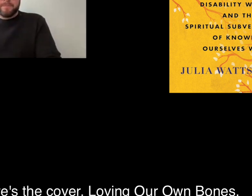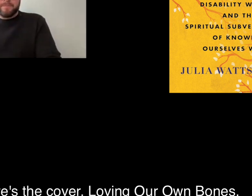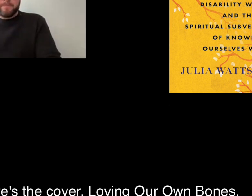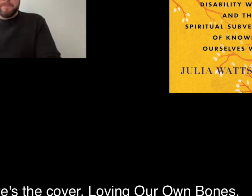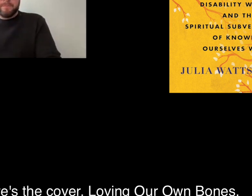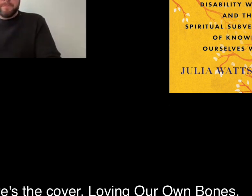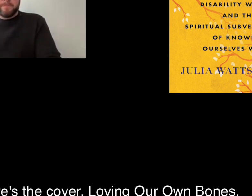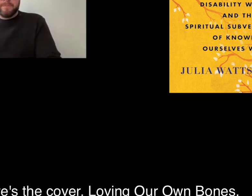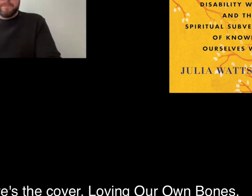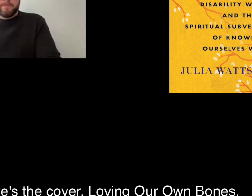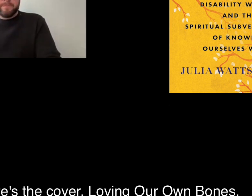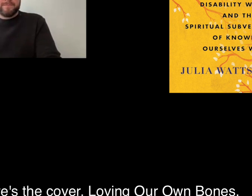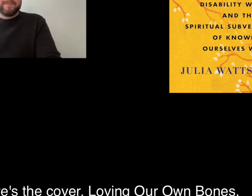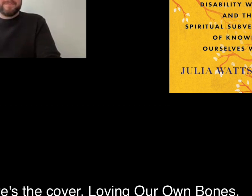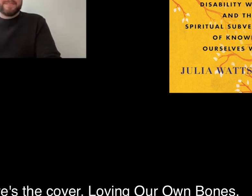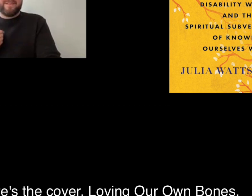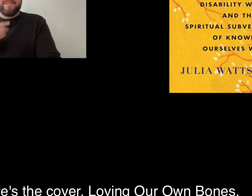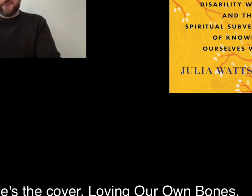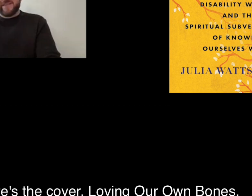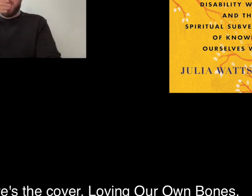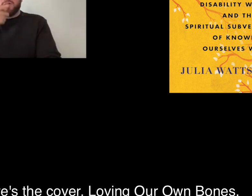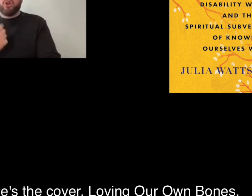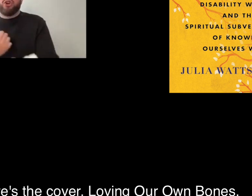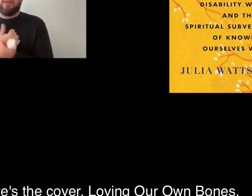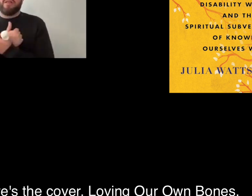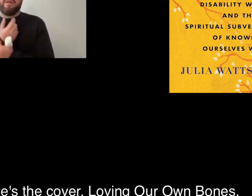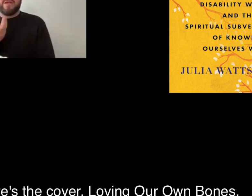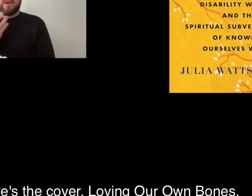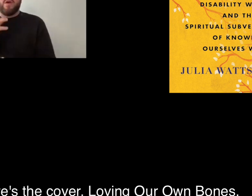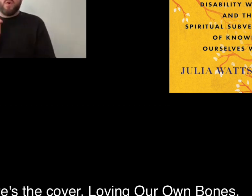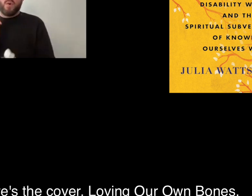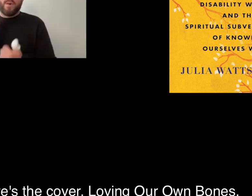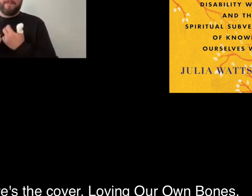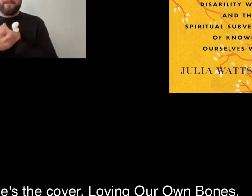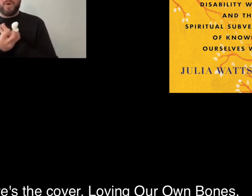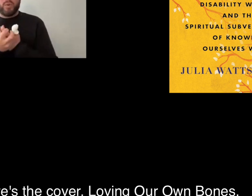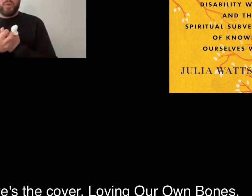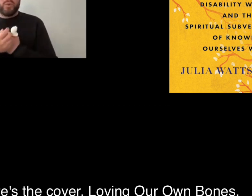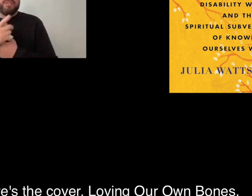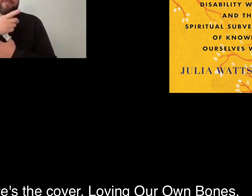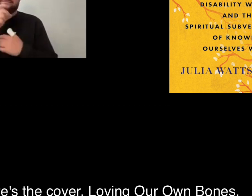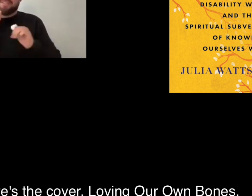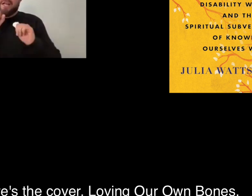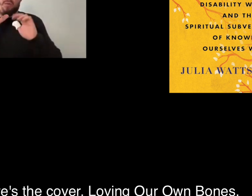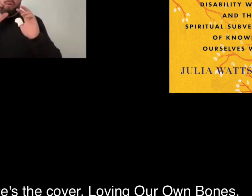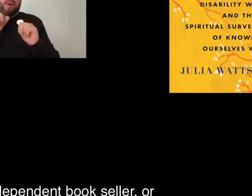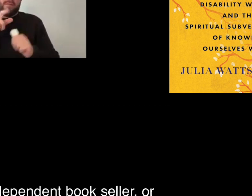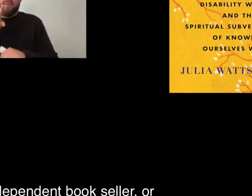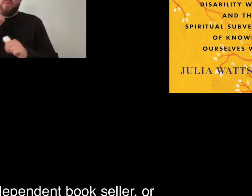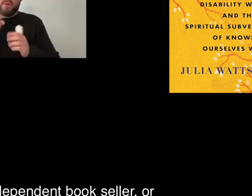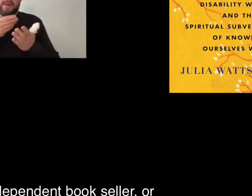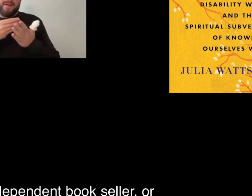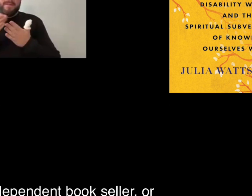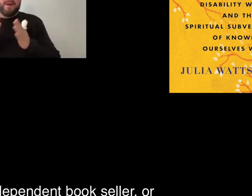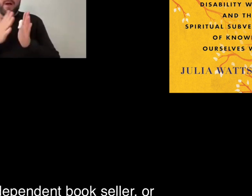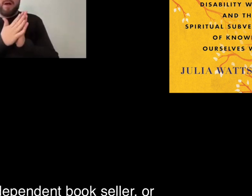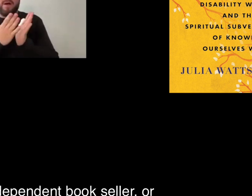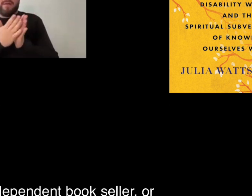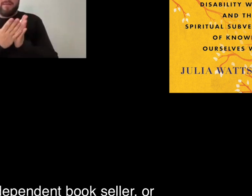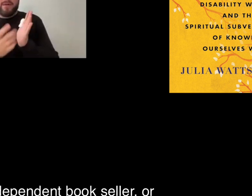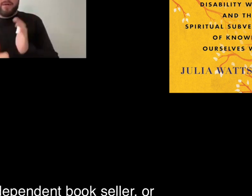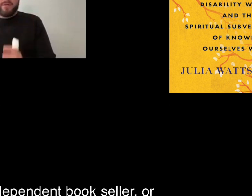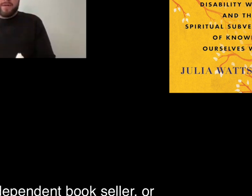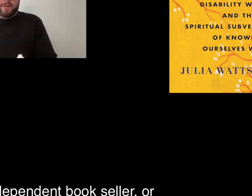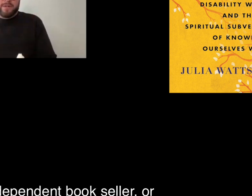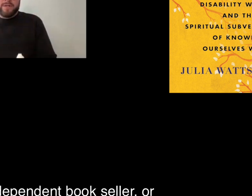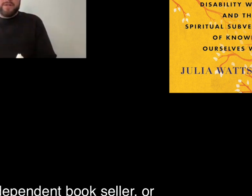Here's the cover, Loving Our Own Bones. It's incredible. You can purchase the book from